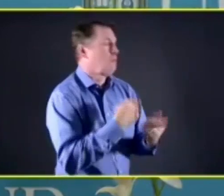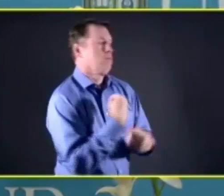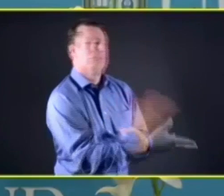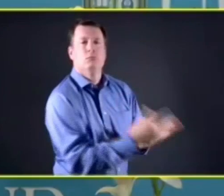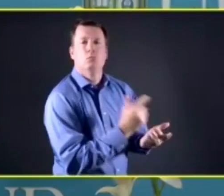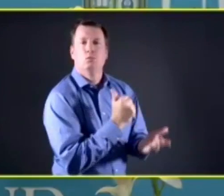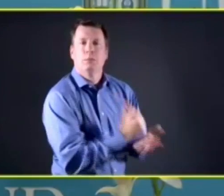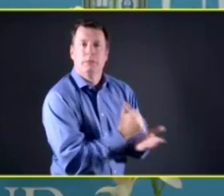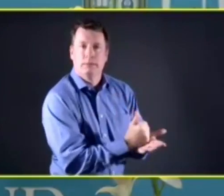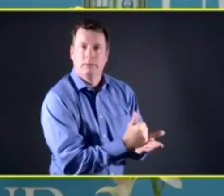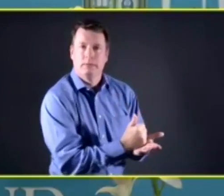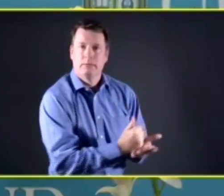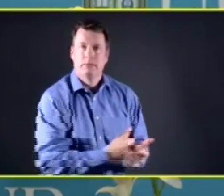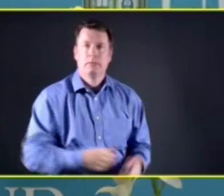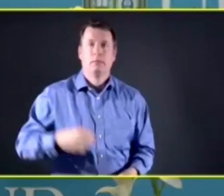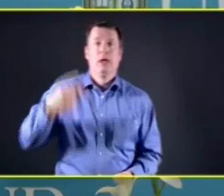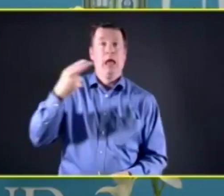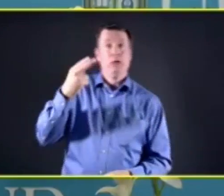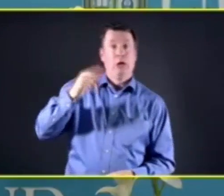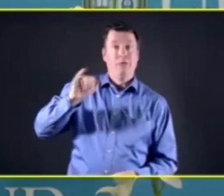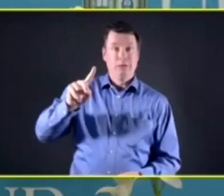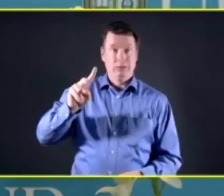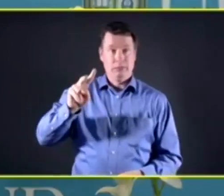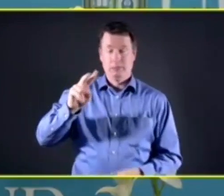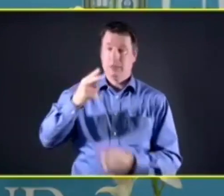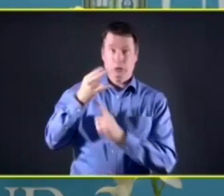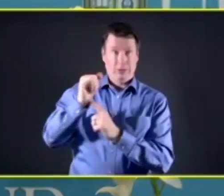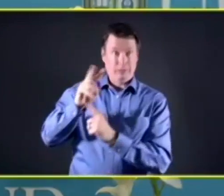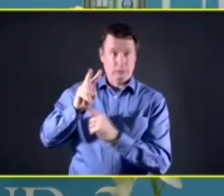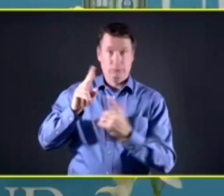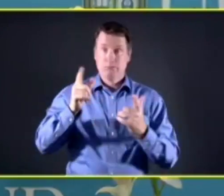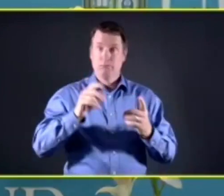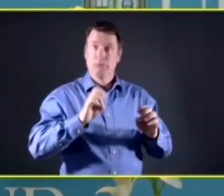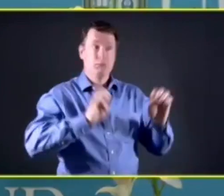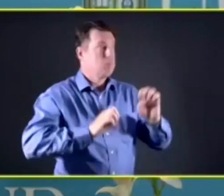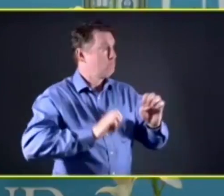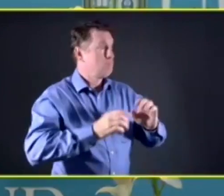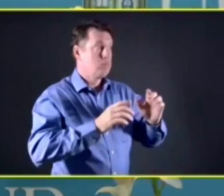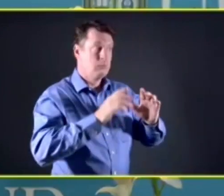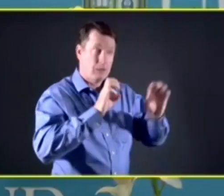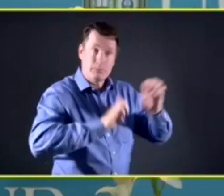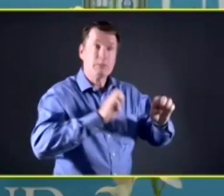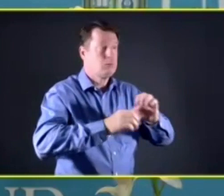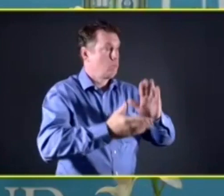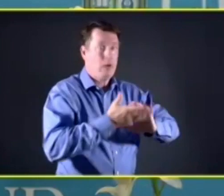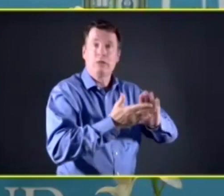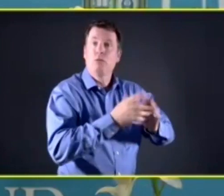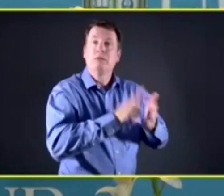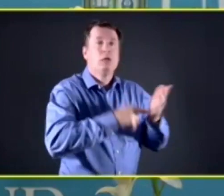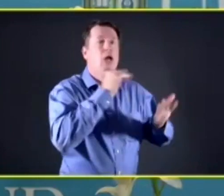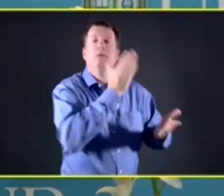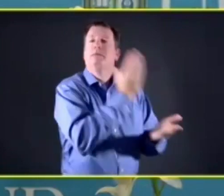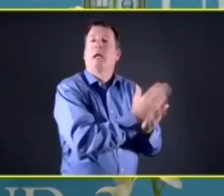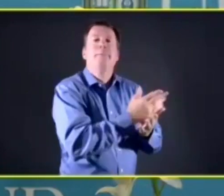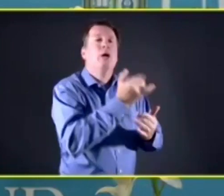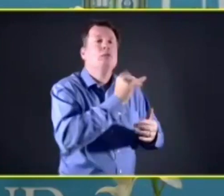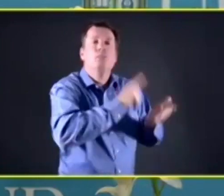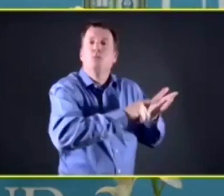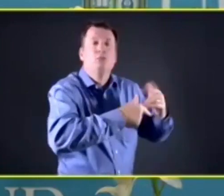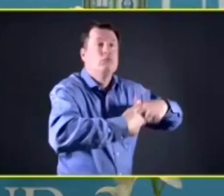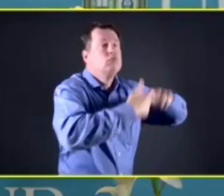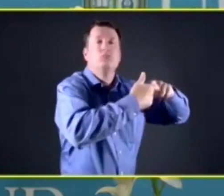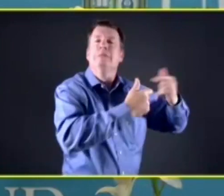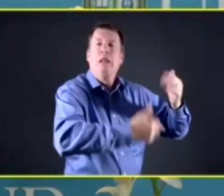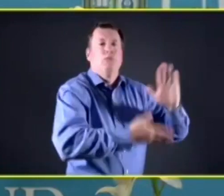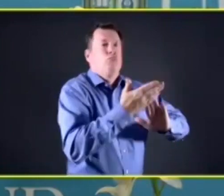one of the few groups hiring. we're looking for more people who are qualified to do these studies and to help